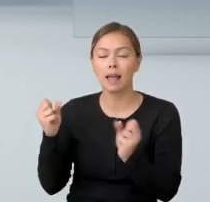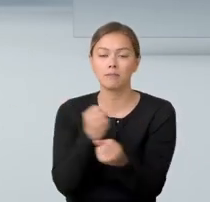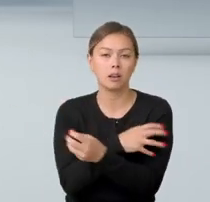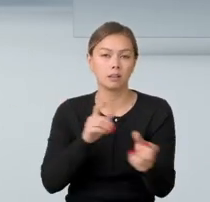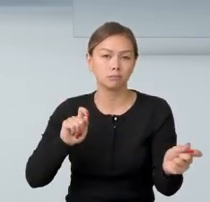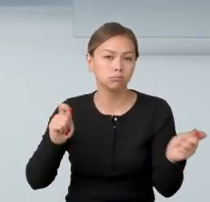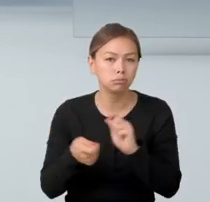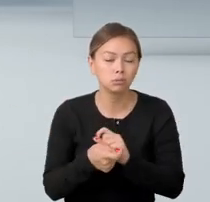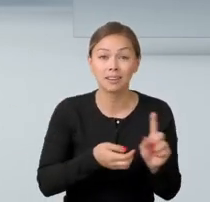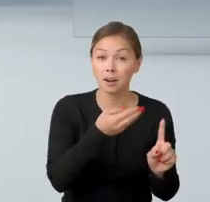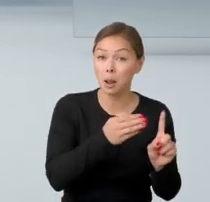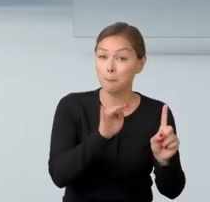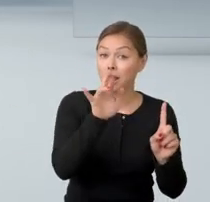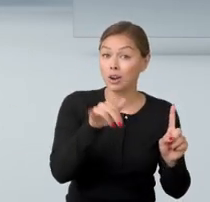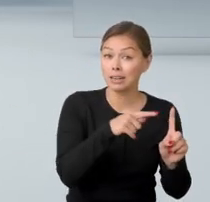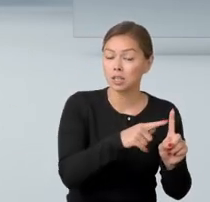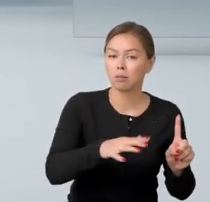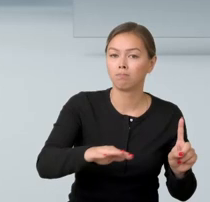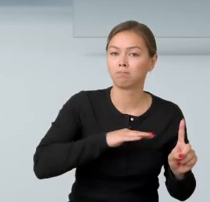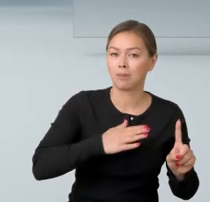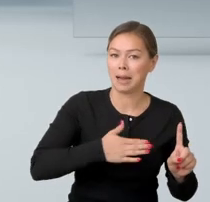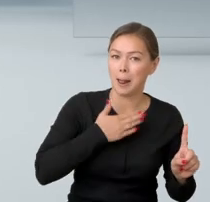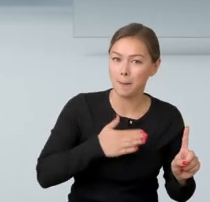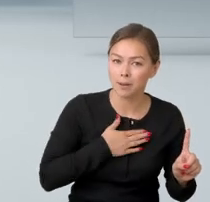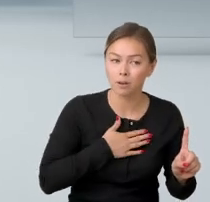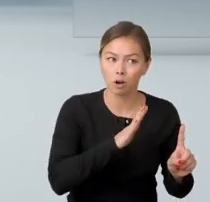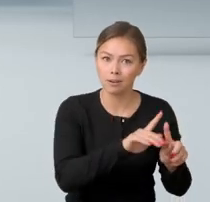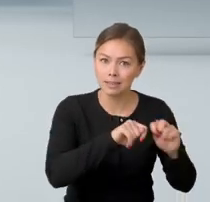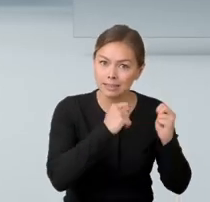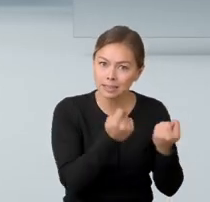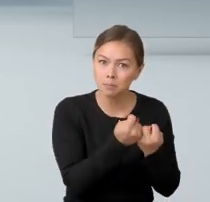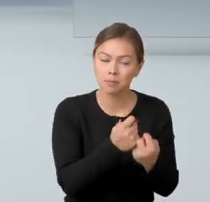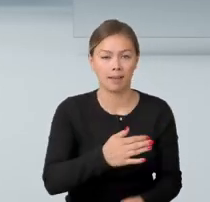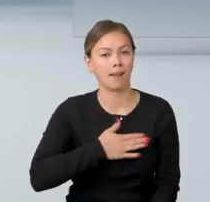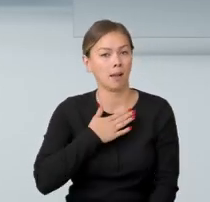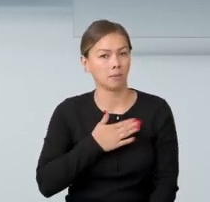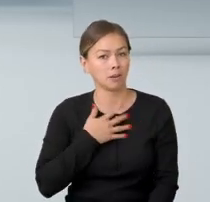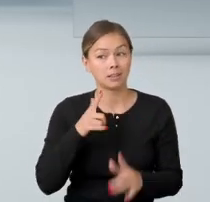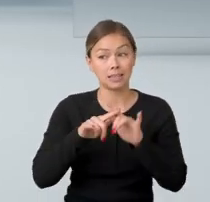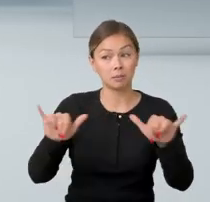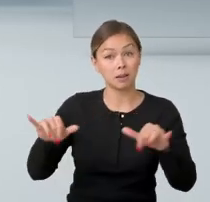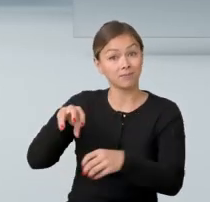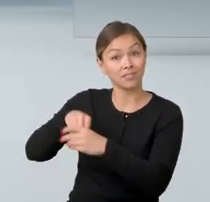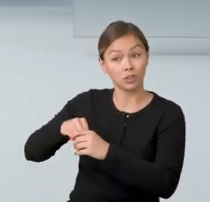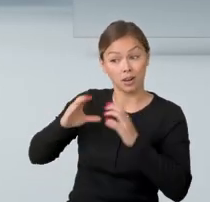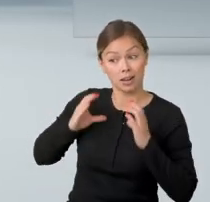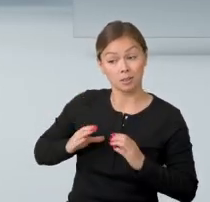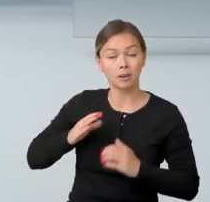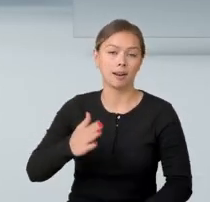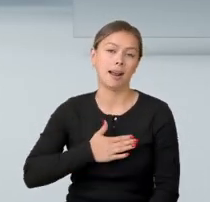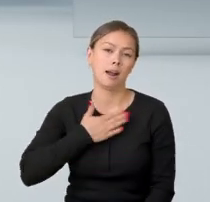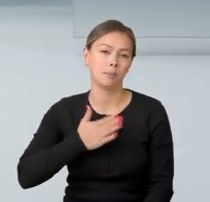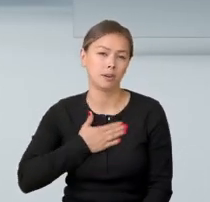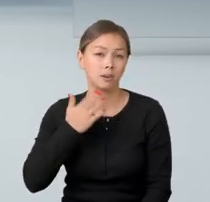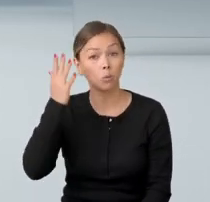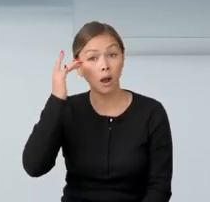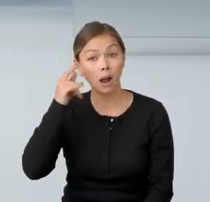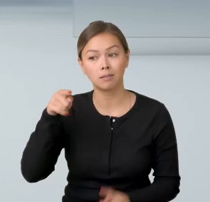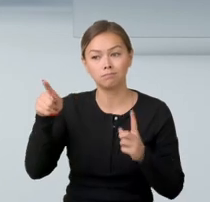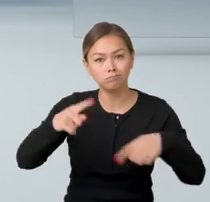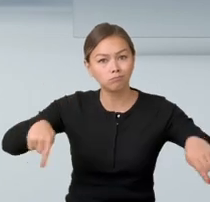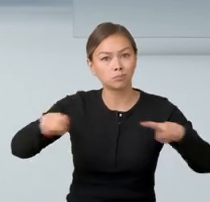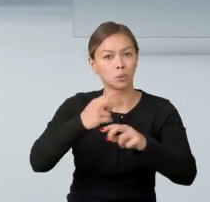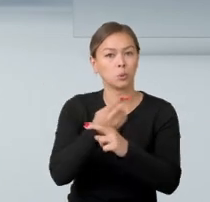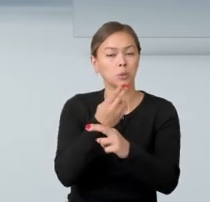changes so Mary is happier her team is happier and the internal customers are happier too